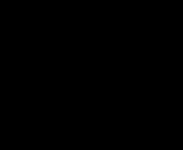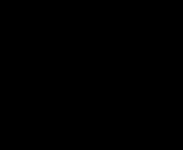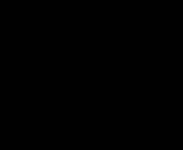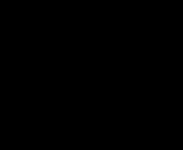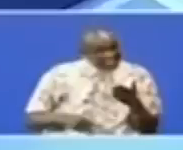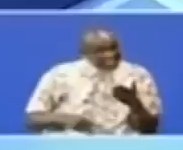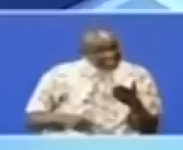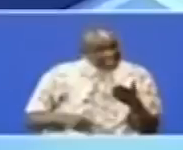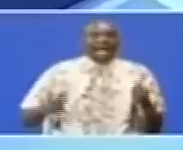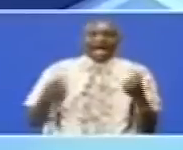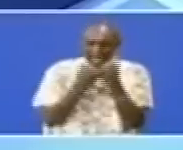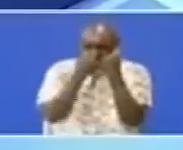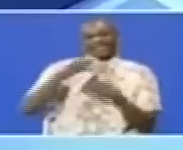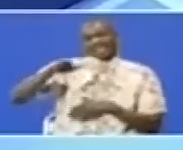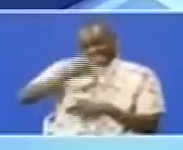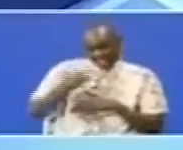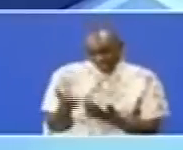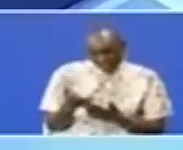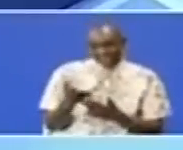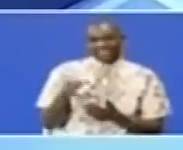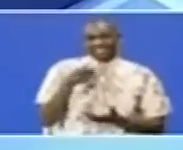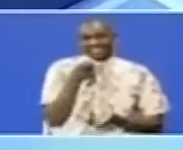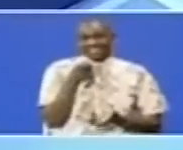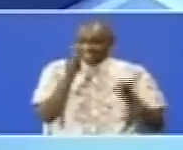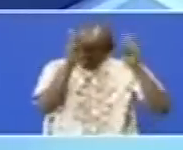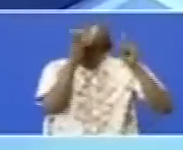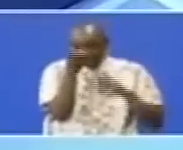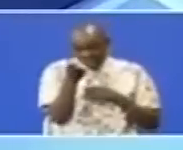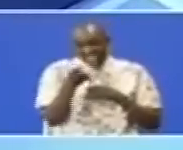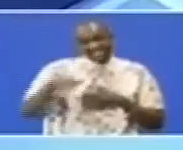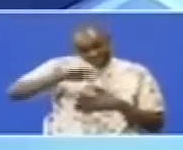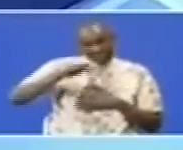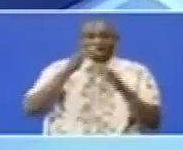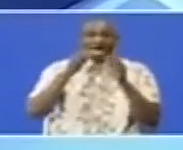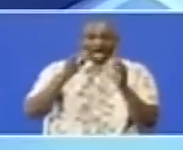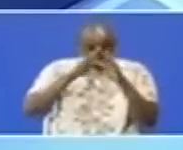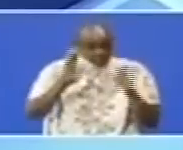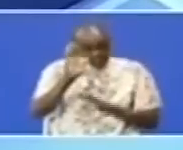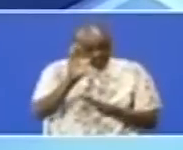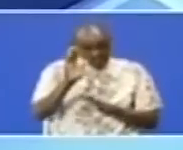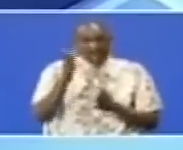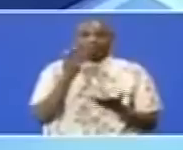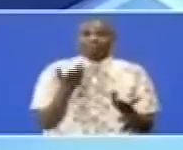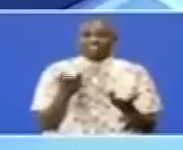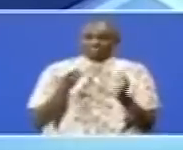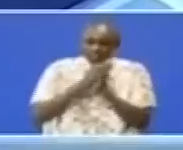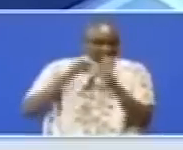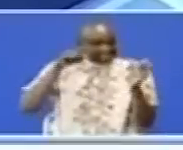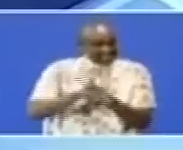6-year-old Joram Moi Omuchenya has designed. And we'll now take you to his Amalemba home in Kakamega County for the